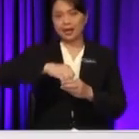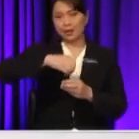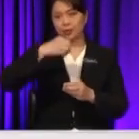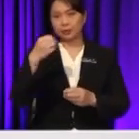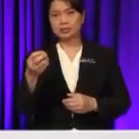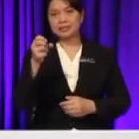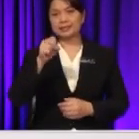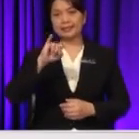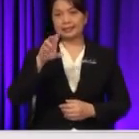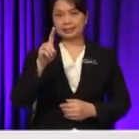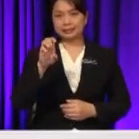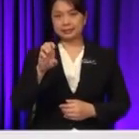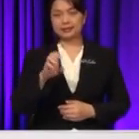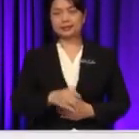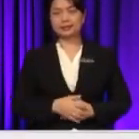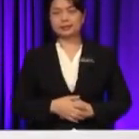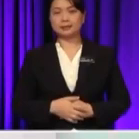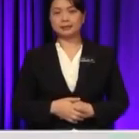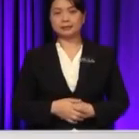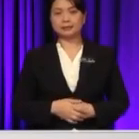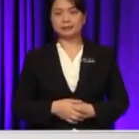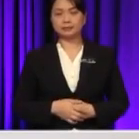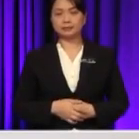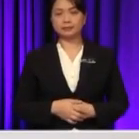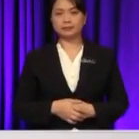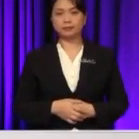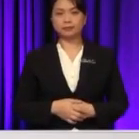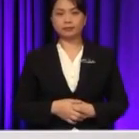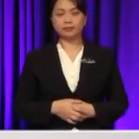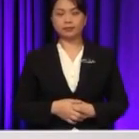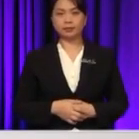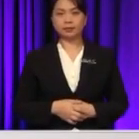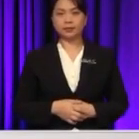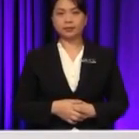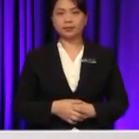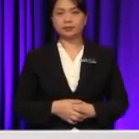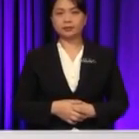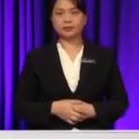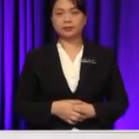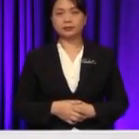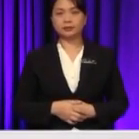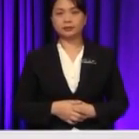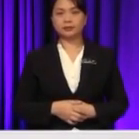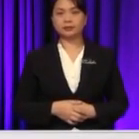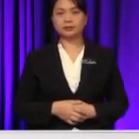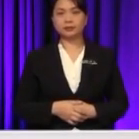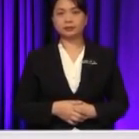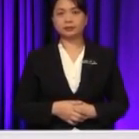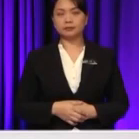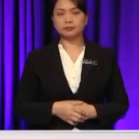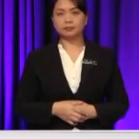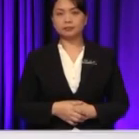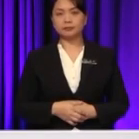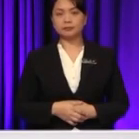is expensive to eat outside. All right, thank you, Ifan. That was a good try. Okay. Right. Why last don't we go with least. The last person? Mm-hmm.